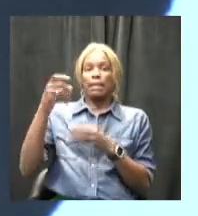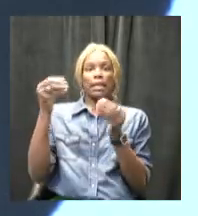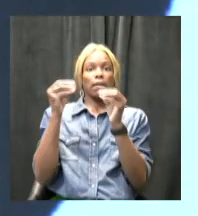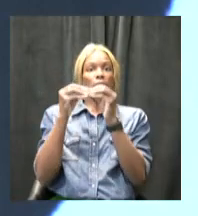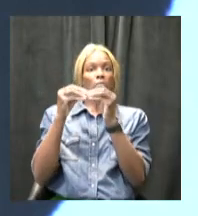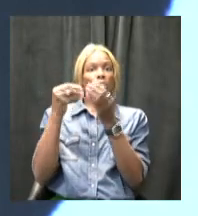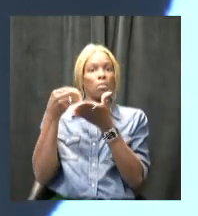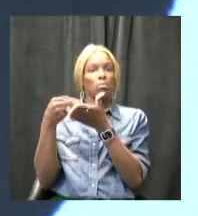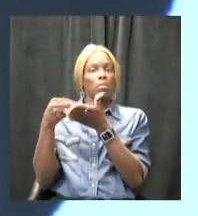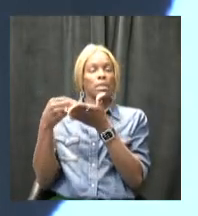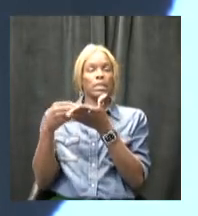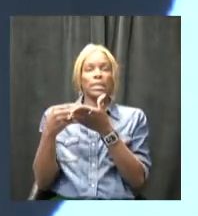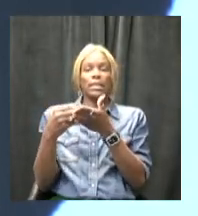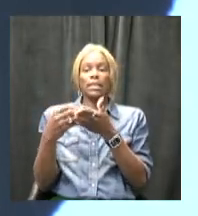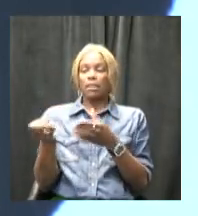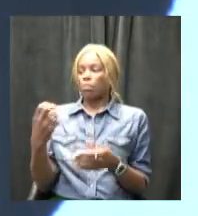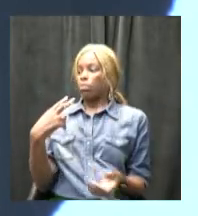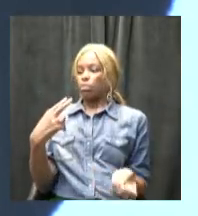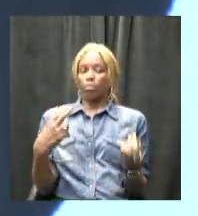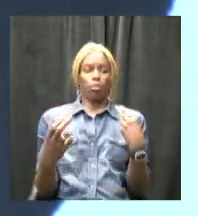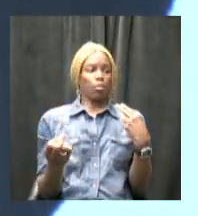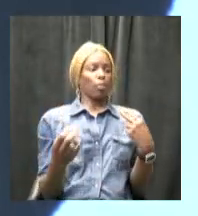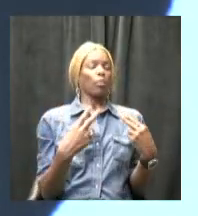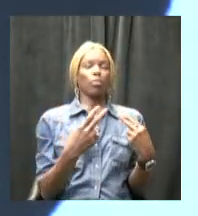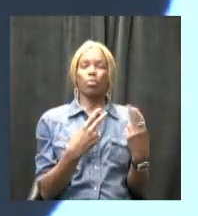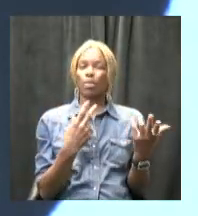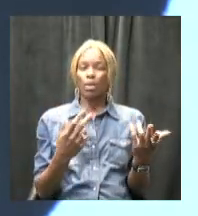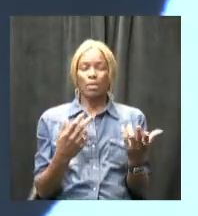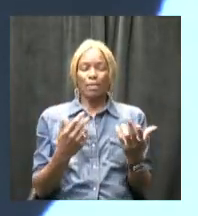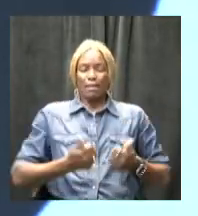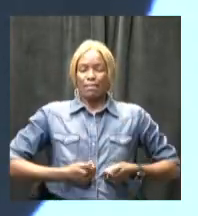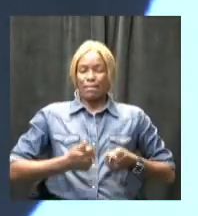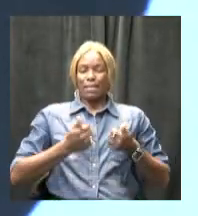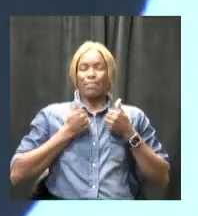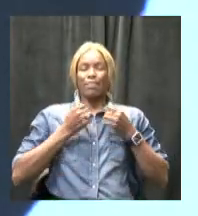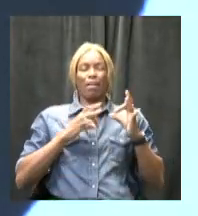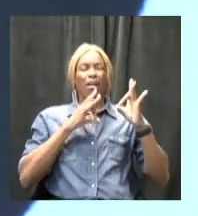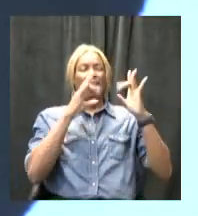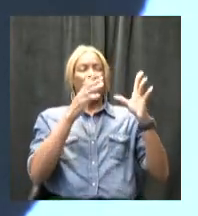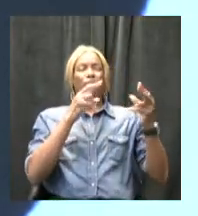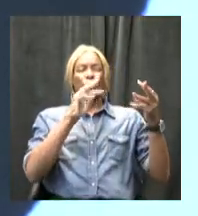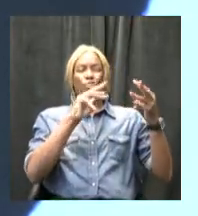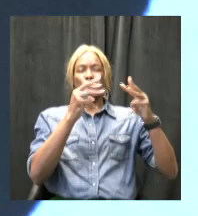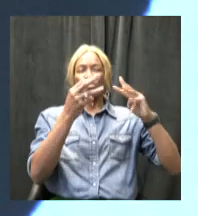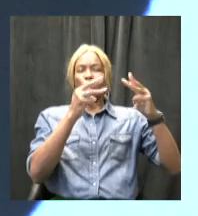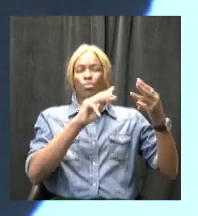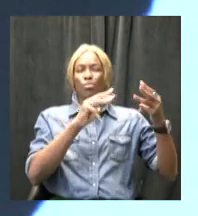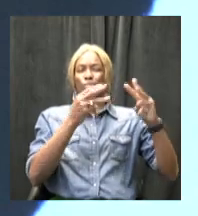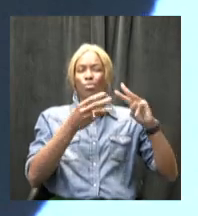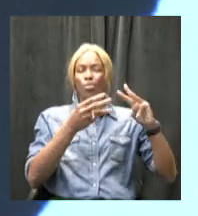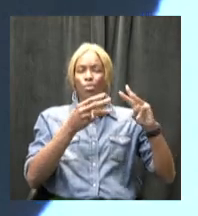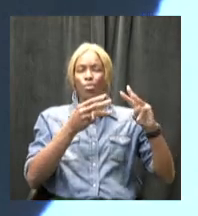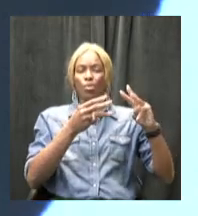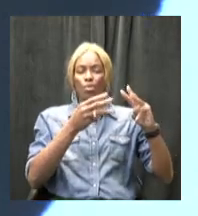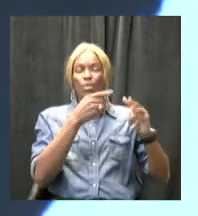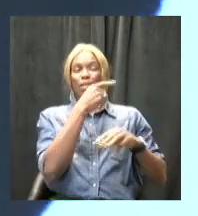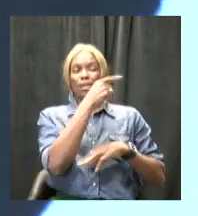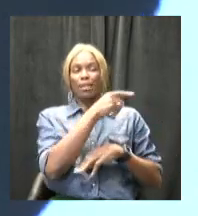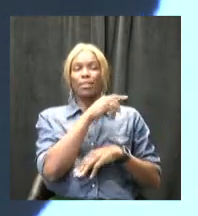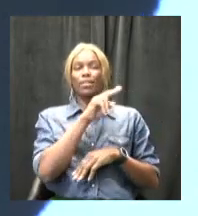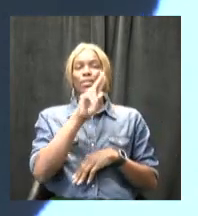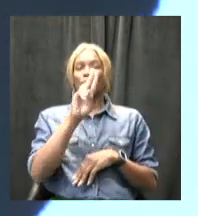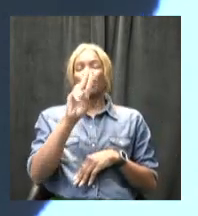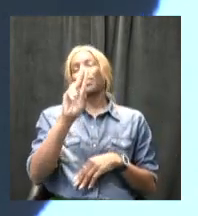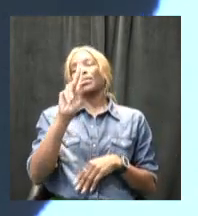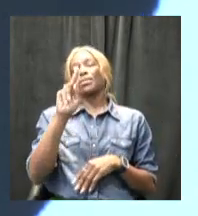all sides. We're living with a senseless war in the Ukraine ignited by a reckless dictator that is having a